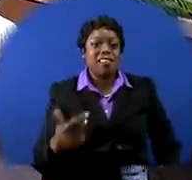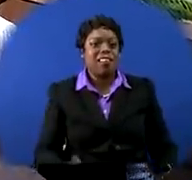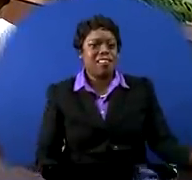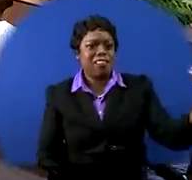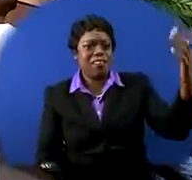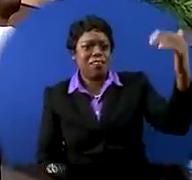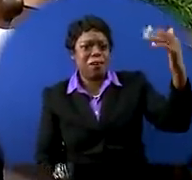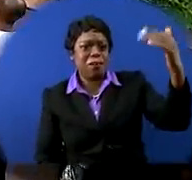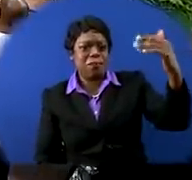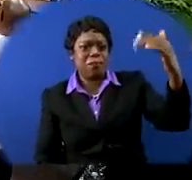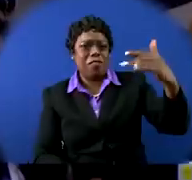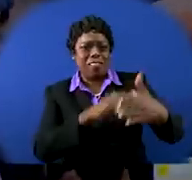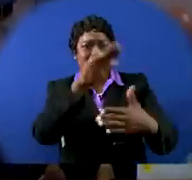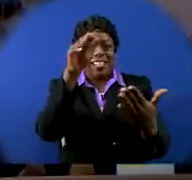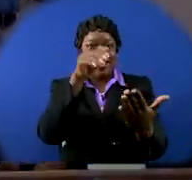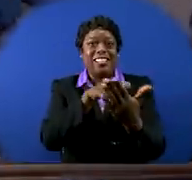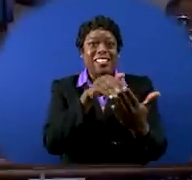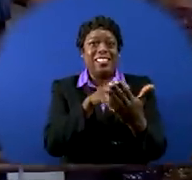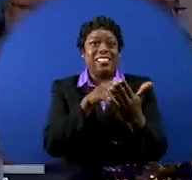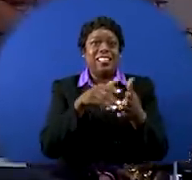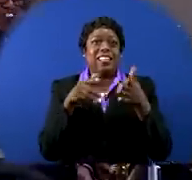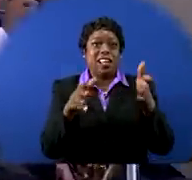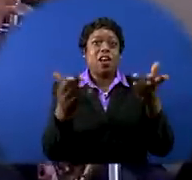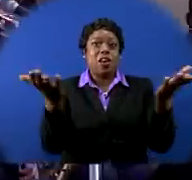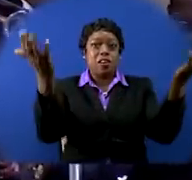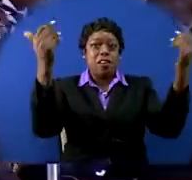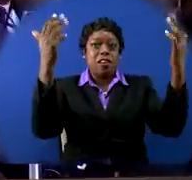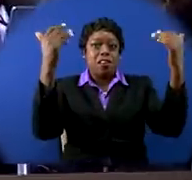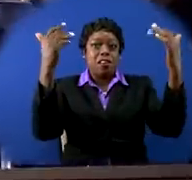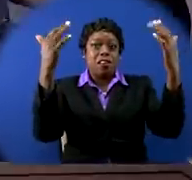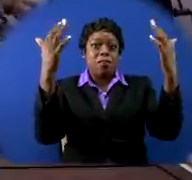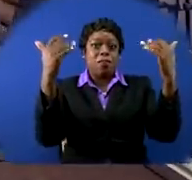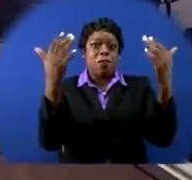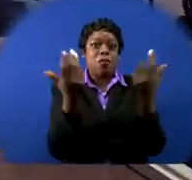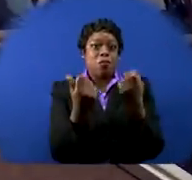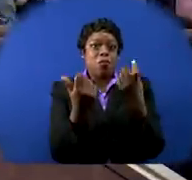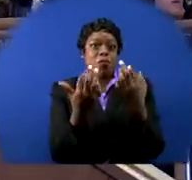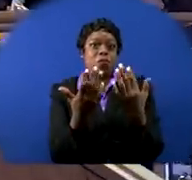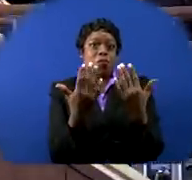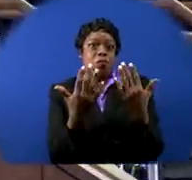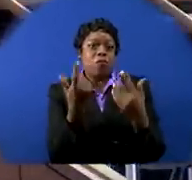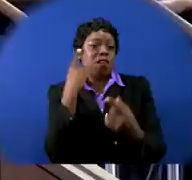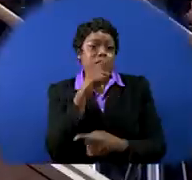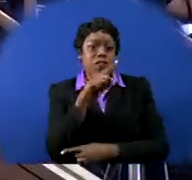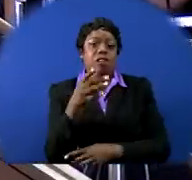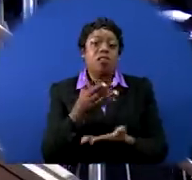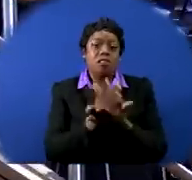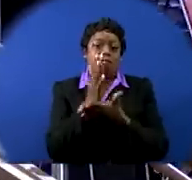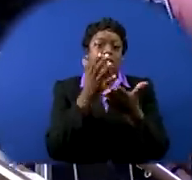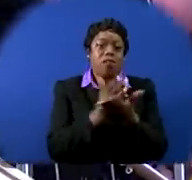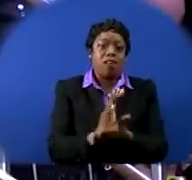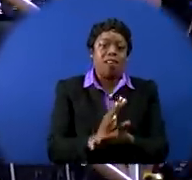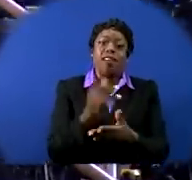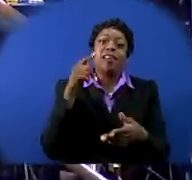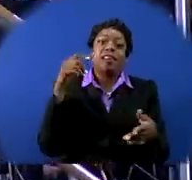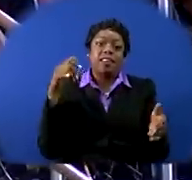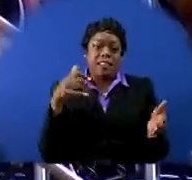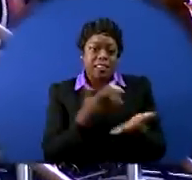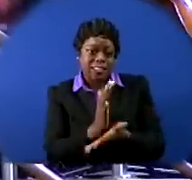Come on down that center aisle. We're waiting on you. It's all right. It's all right. It's all